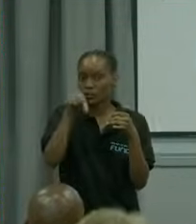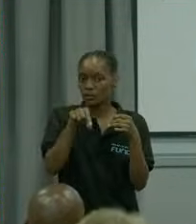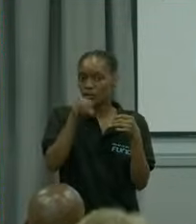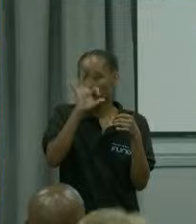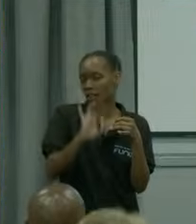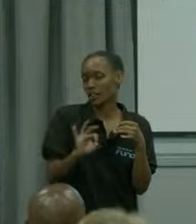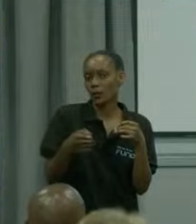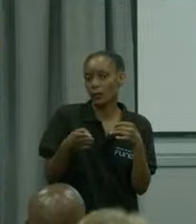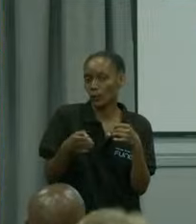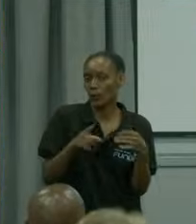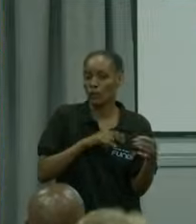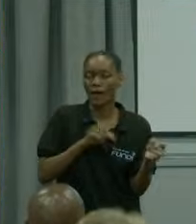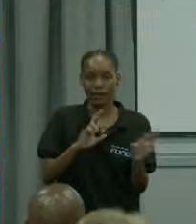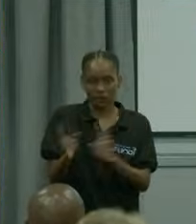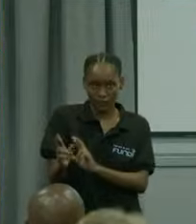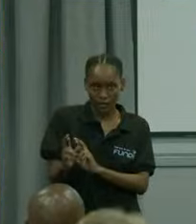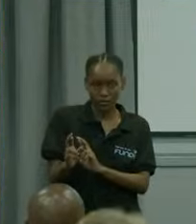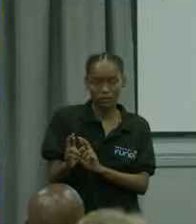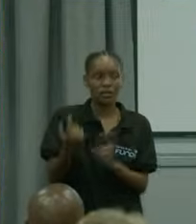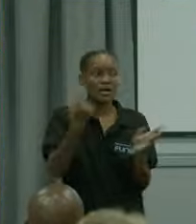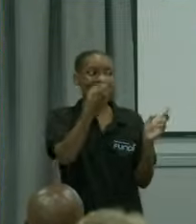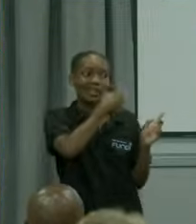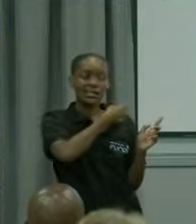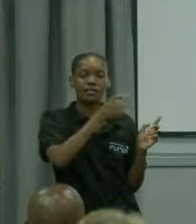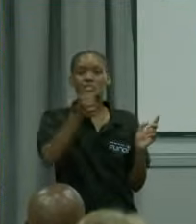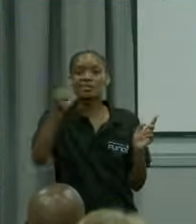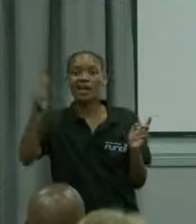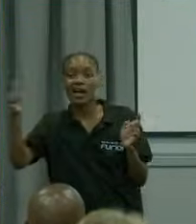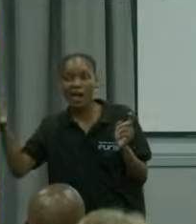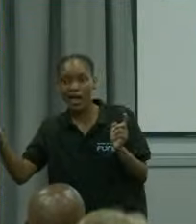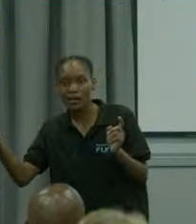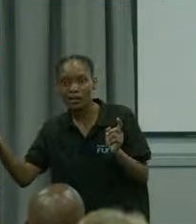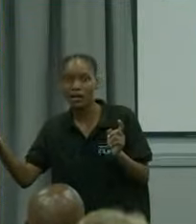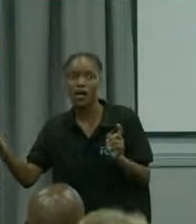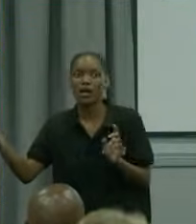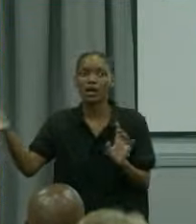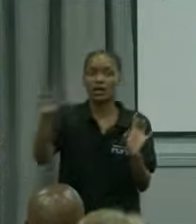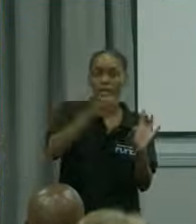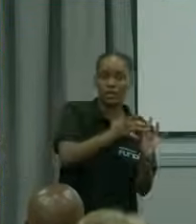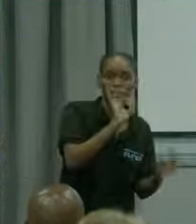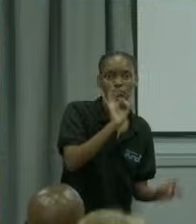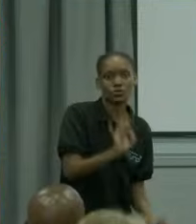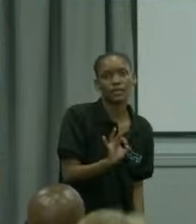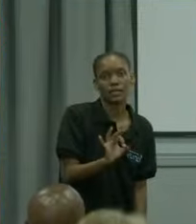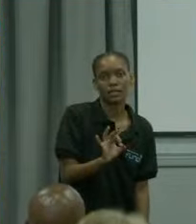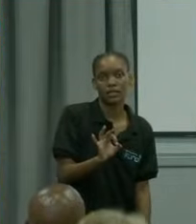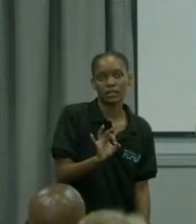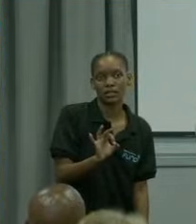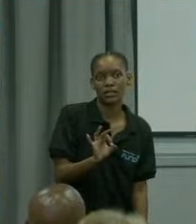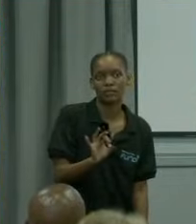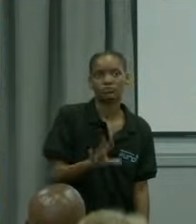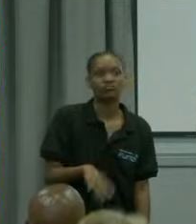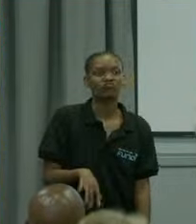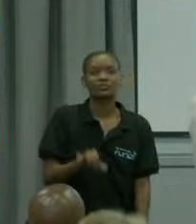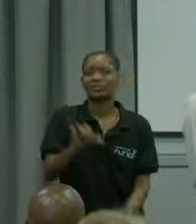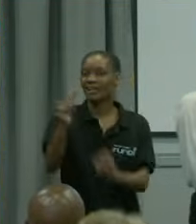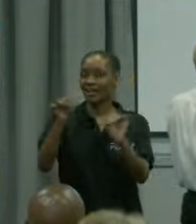one. So this is the other quintiles in relation to quintile 3. Anyone